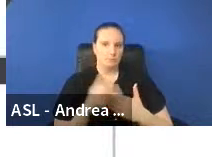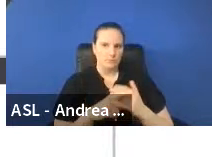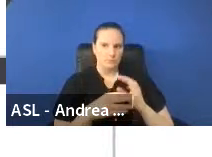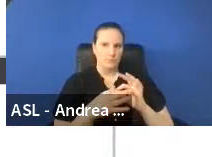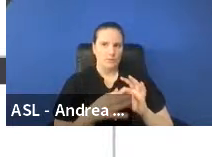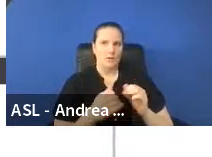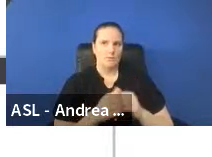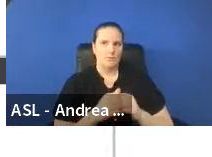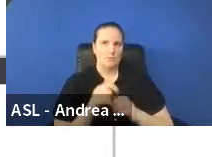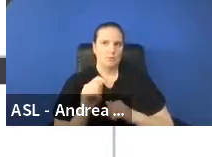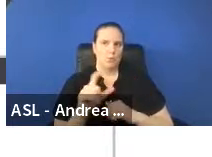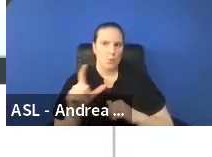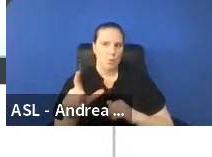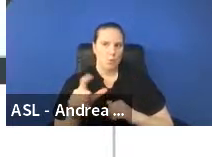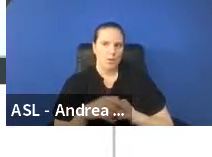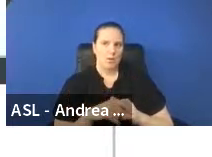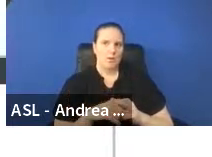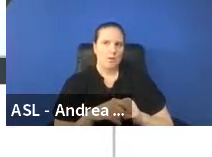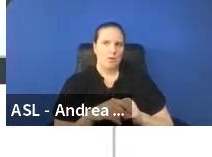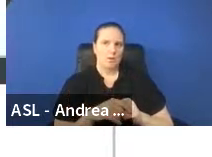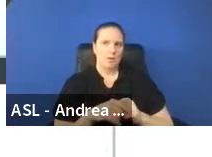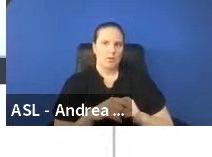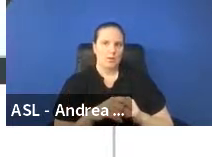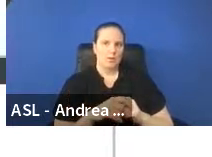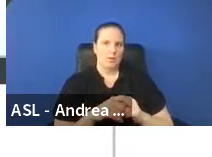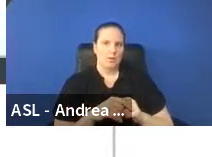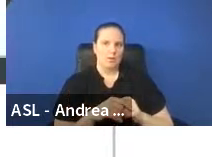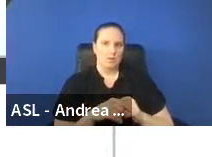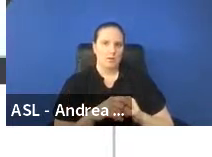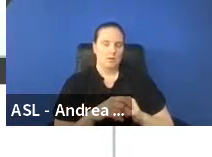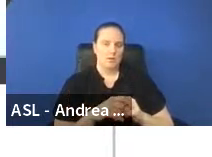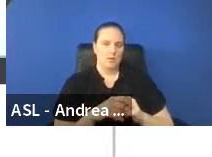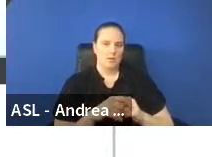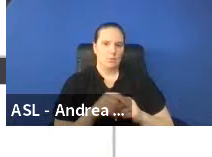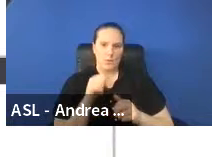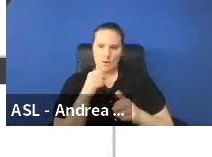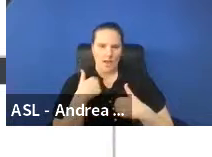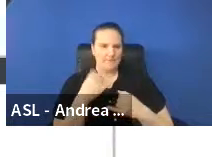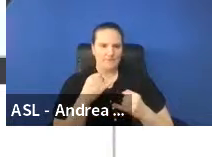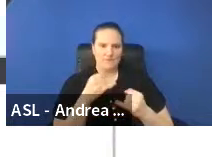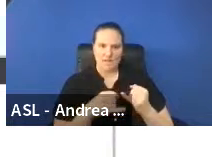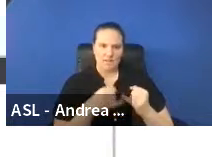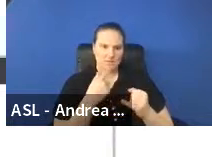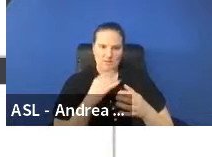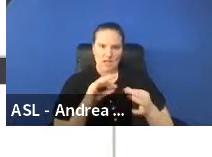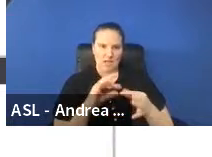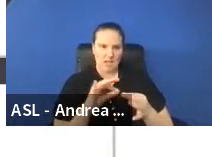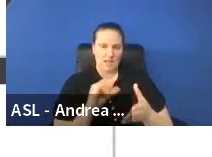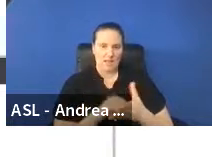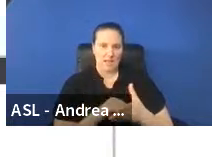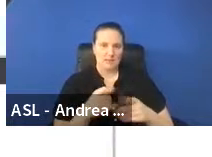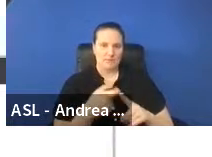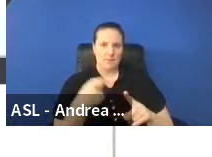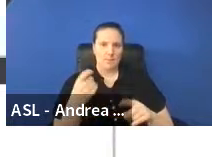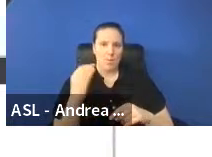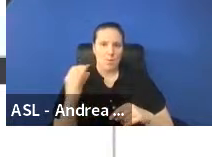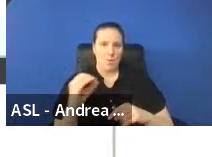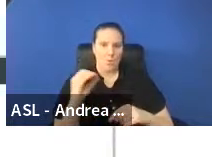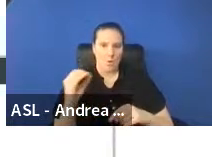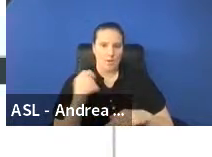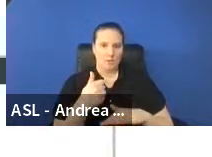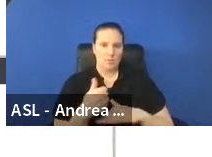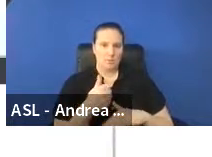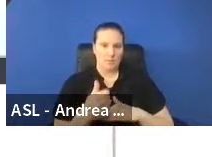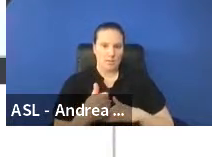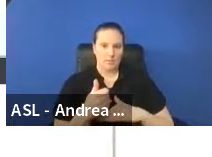tolling, we will not have the final say. That will come from both the Oregon